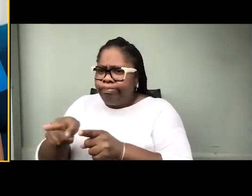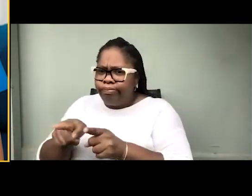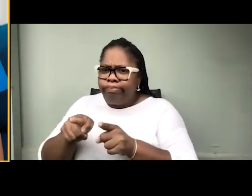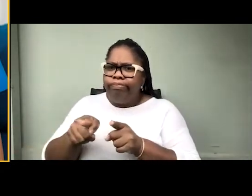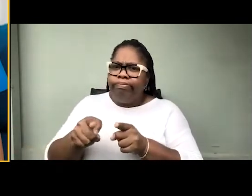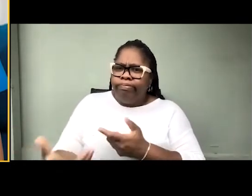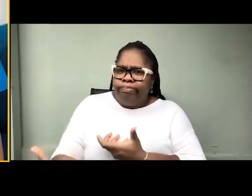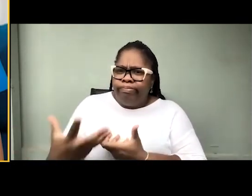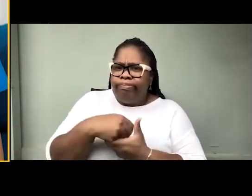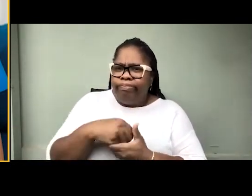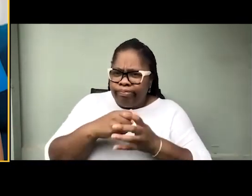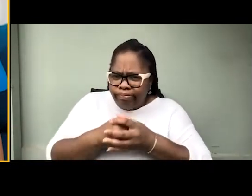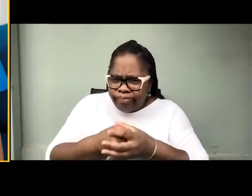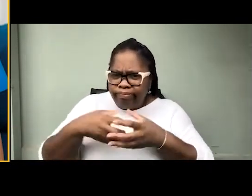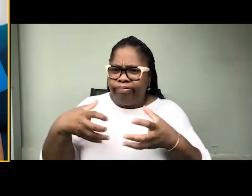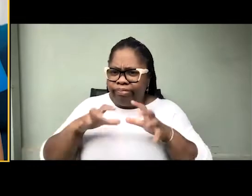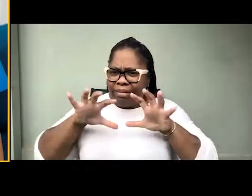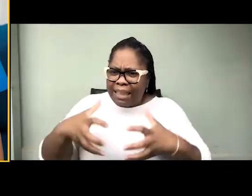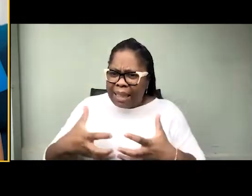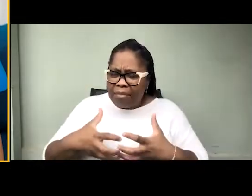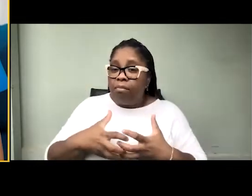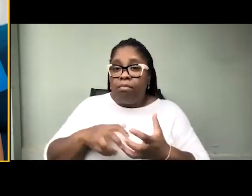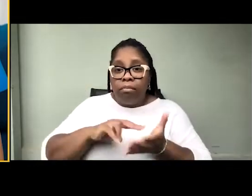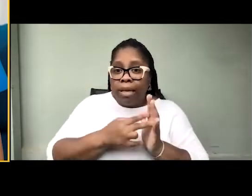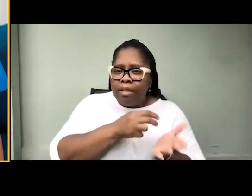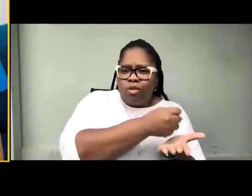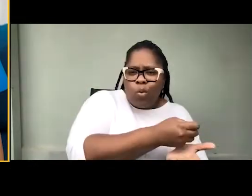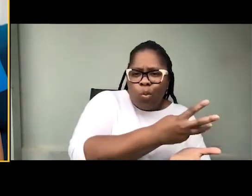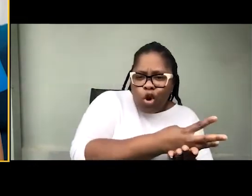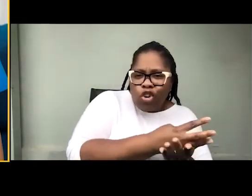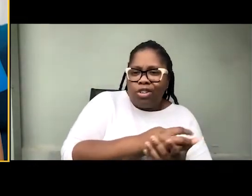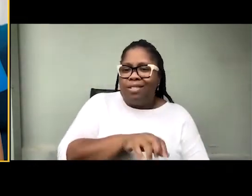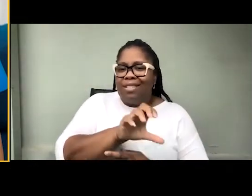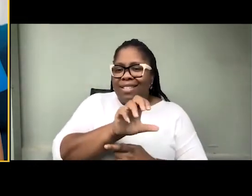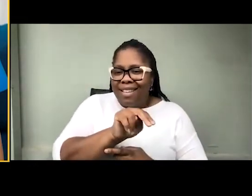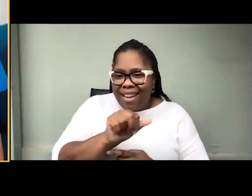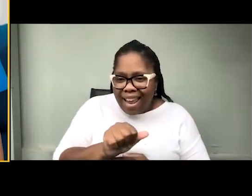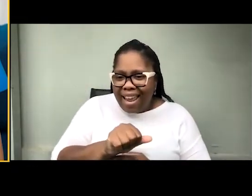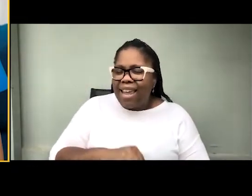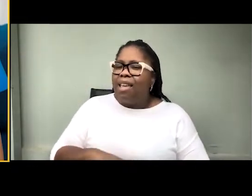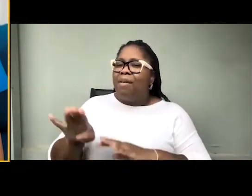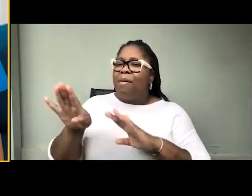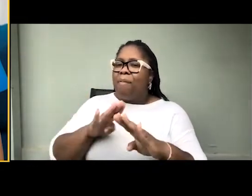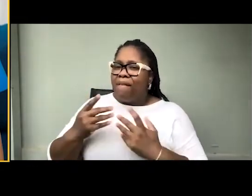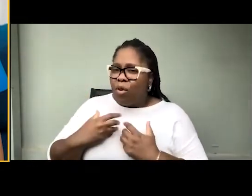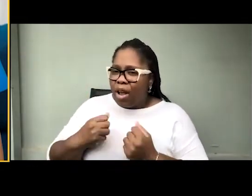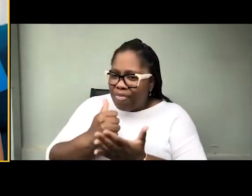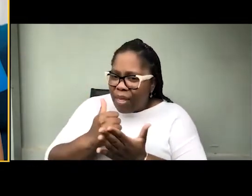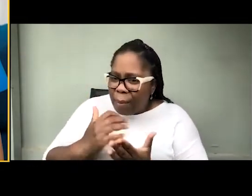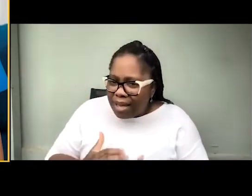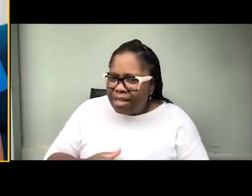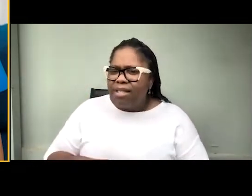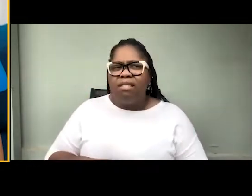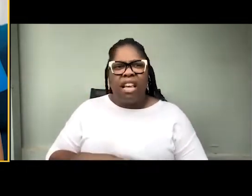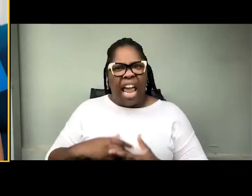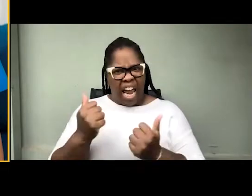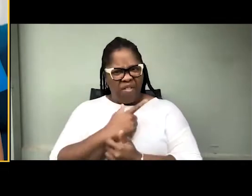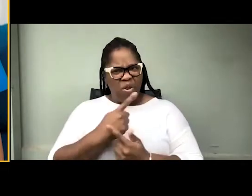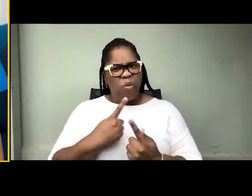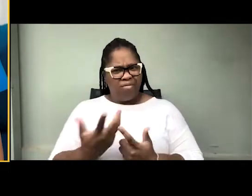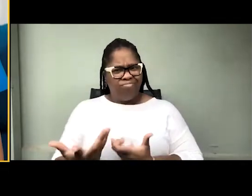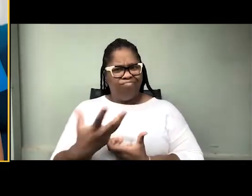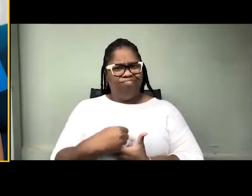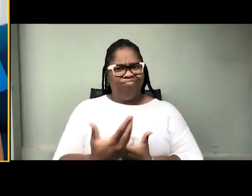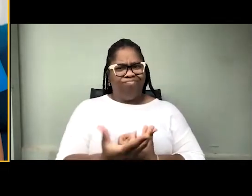person care to folks. So the social workers and the CNAs and behavioral health therapists, we would love to see everyone have some sort